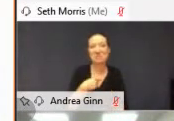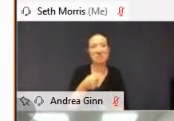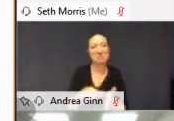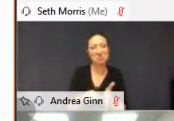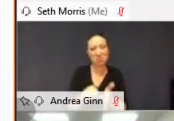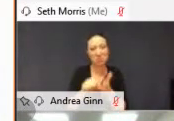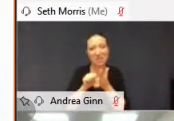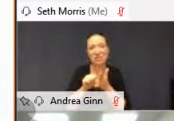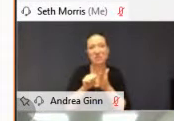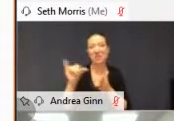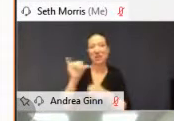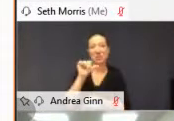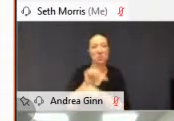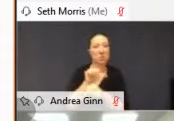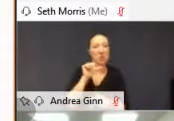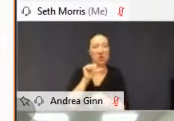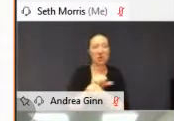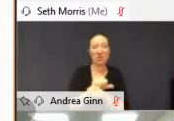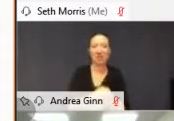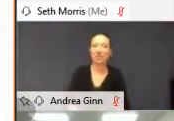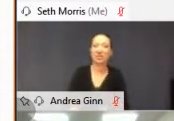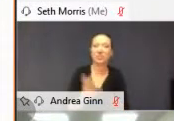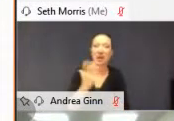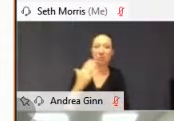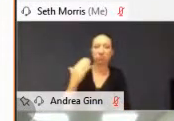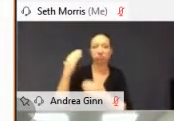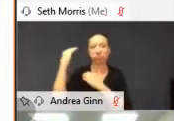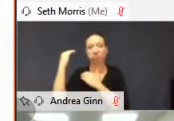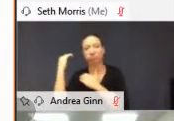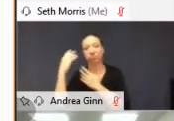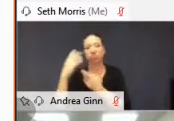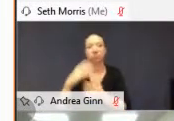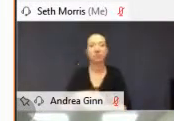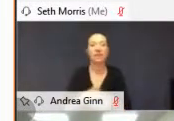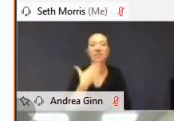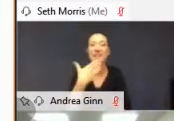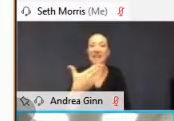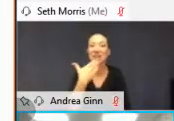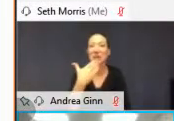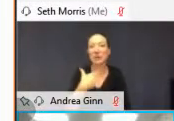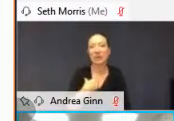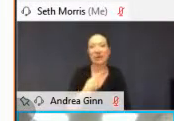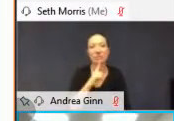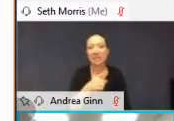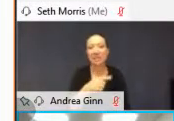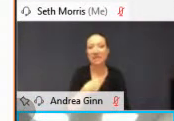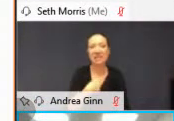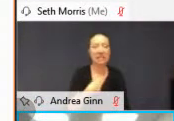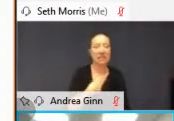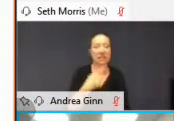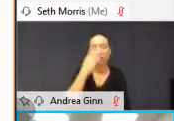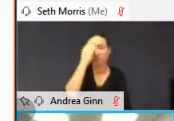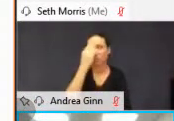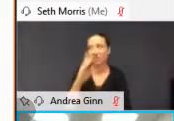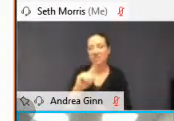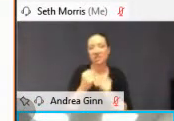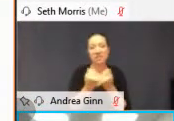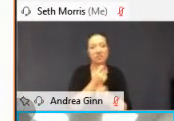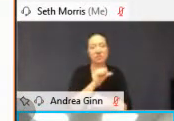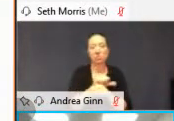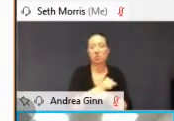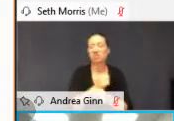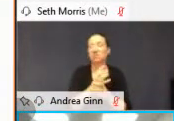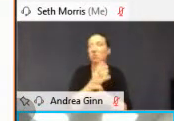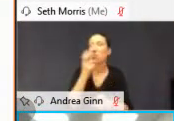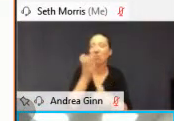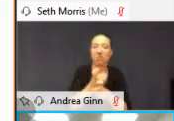you led during this period of time. Thank you. Yeah, I can't say enough about how much this team has worked. So,